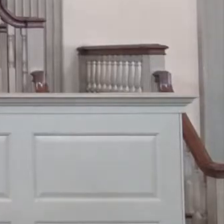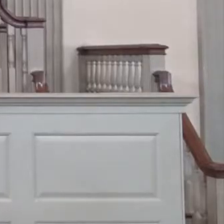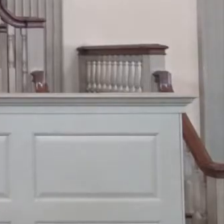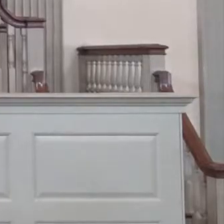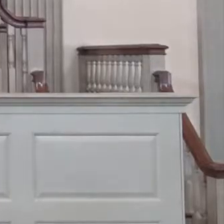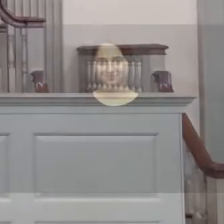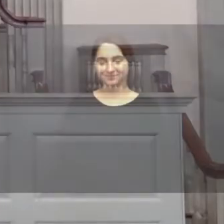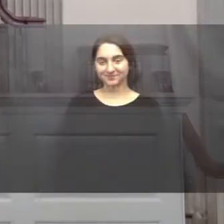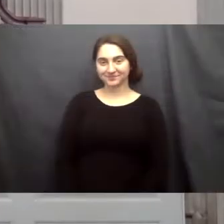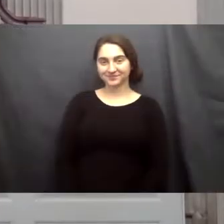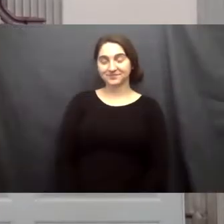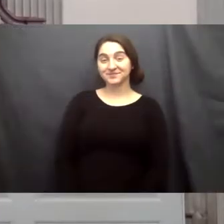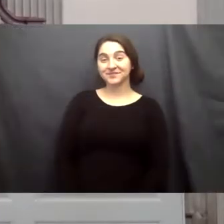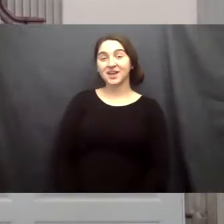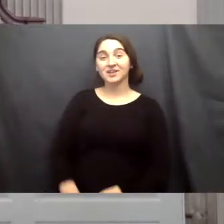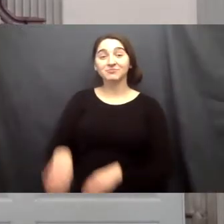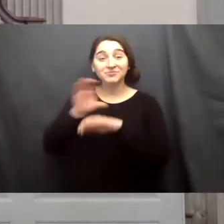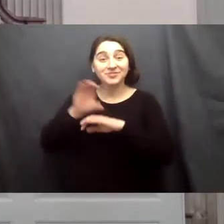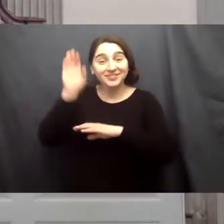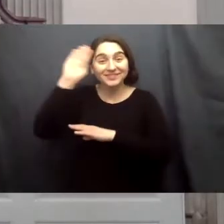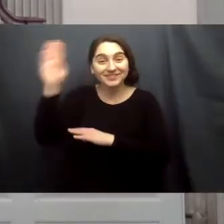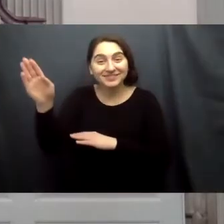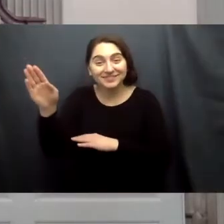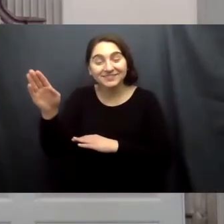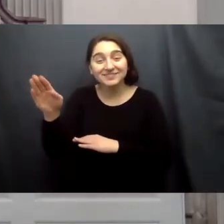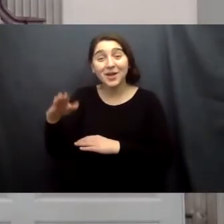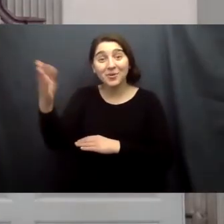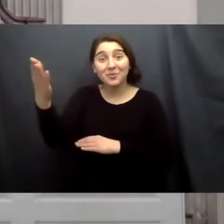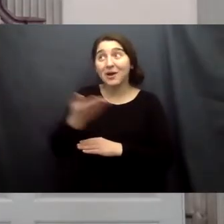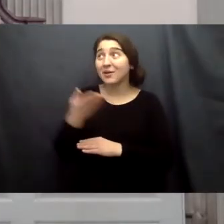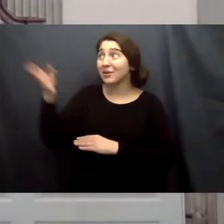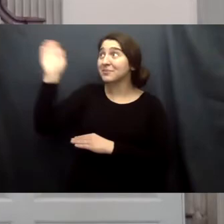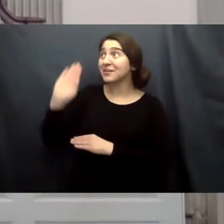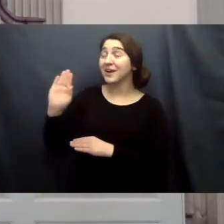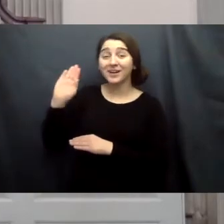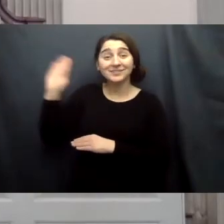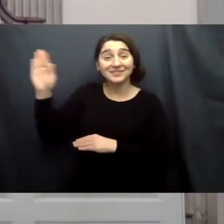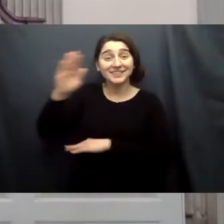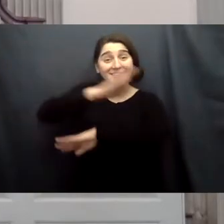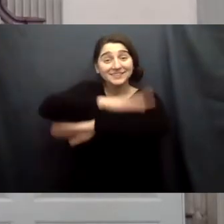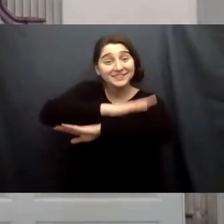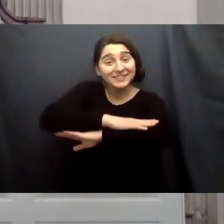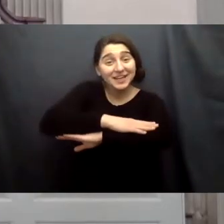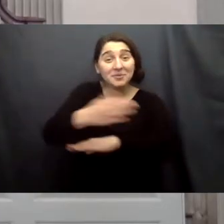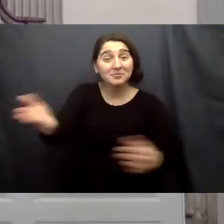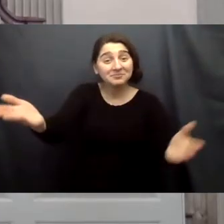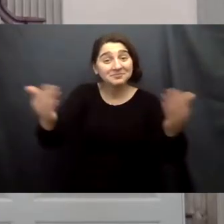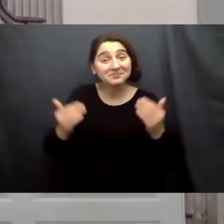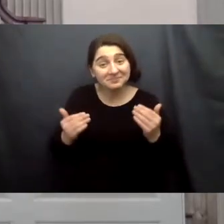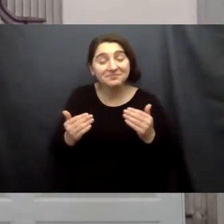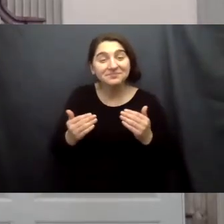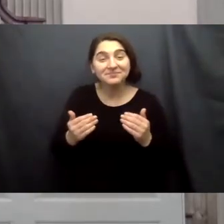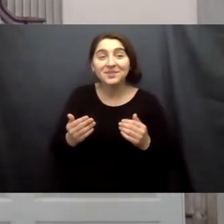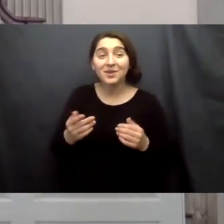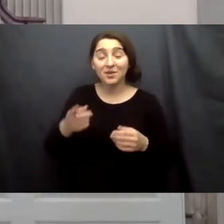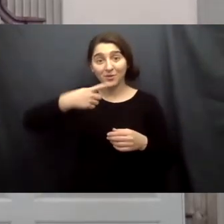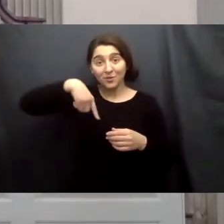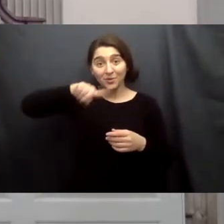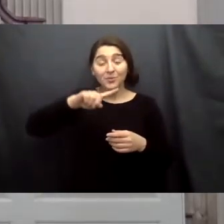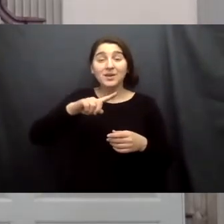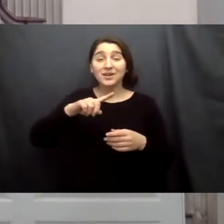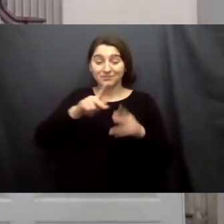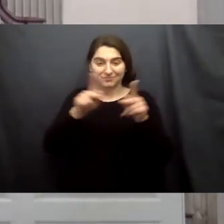Greetings, church. Welcome to God's own table. We gather today joined in